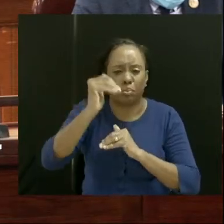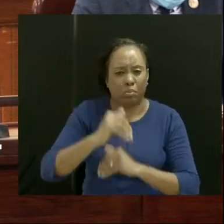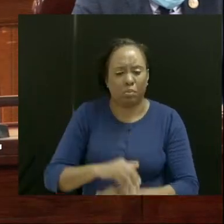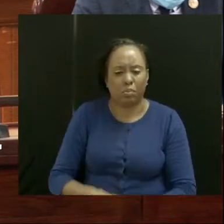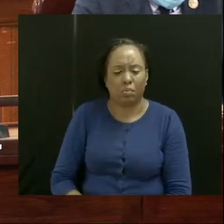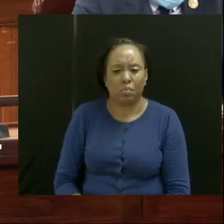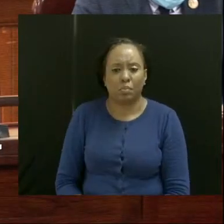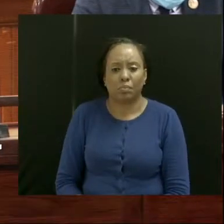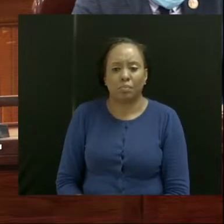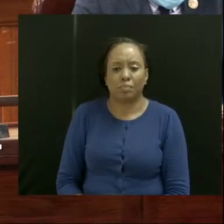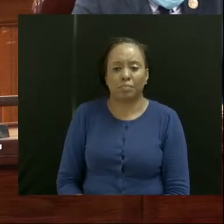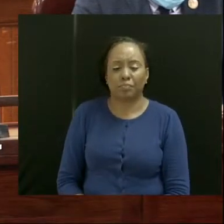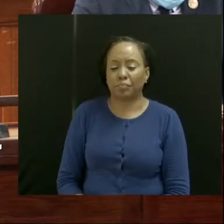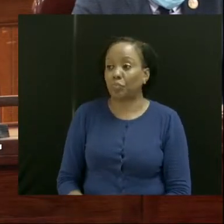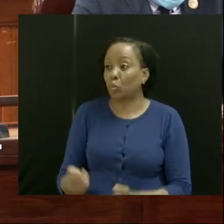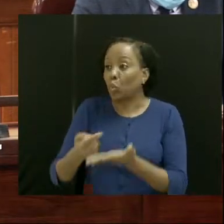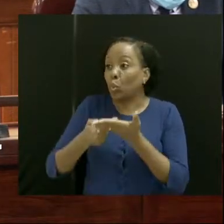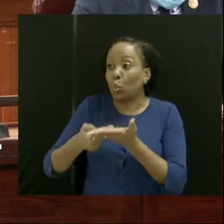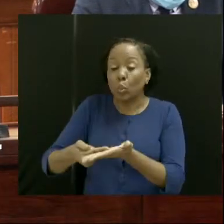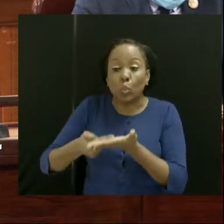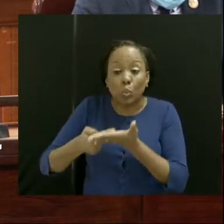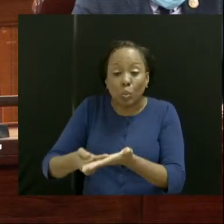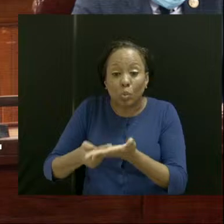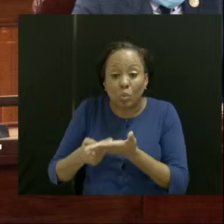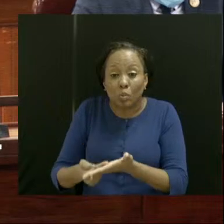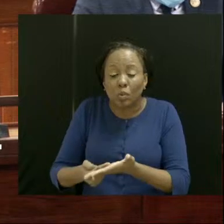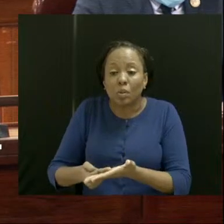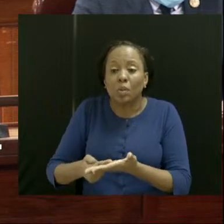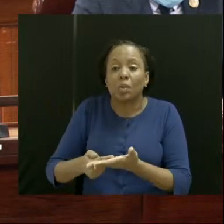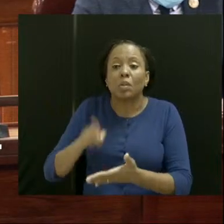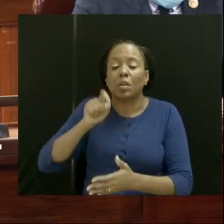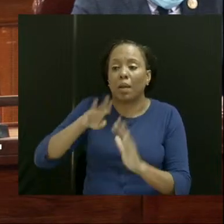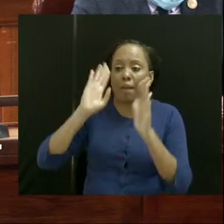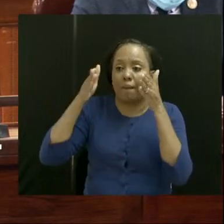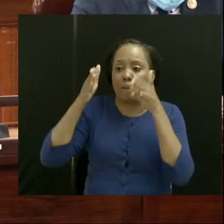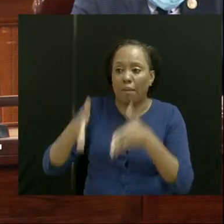The debate in the public arena should be about that.